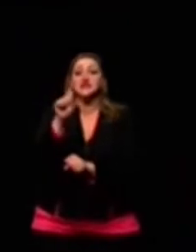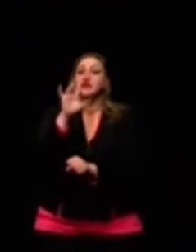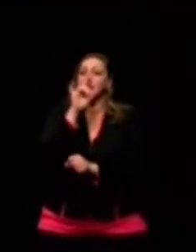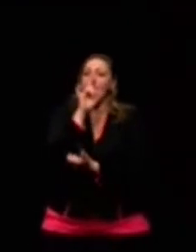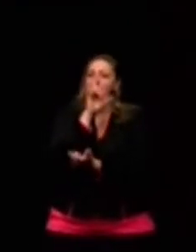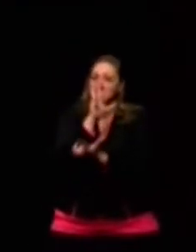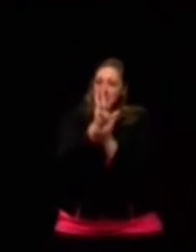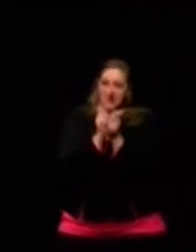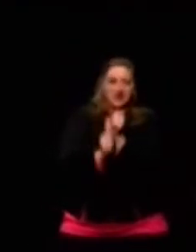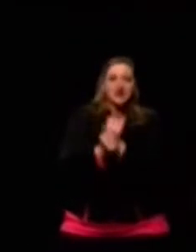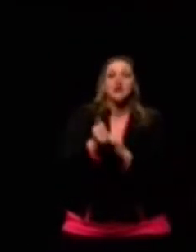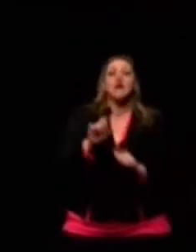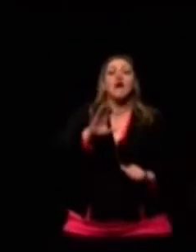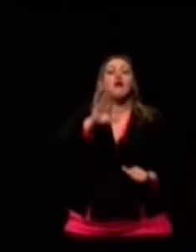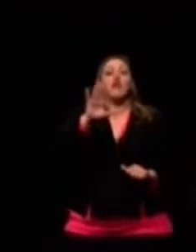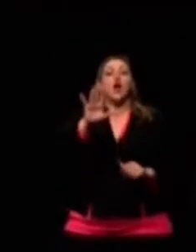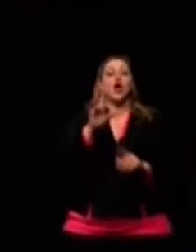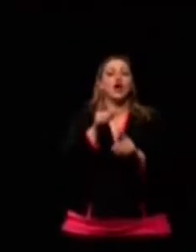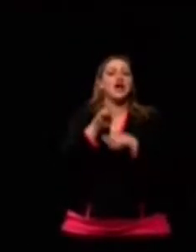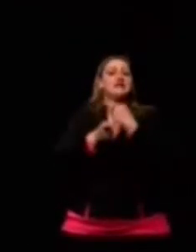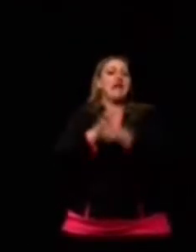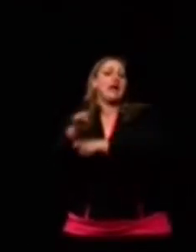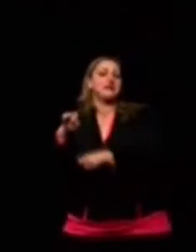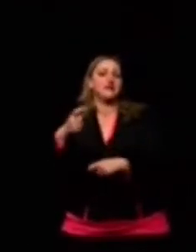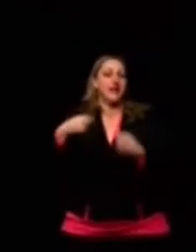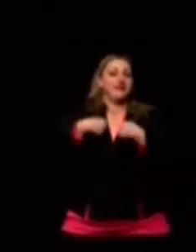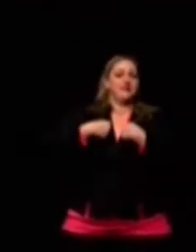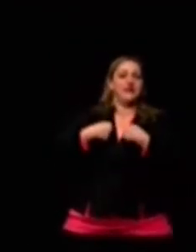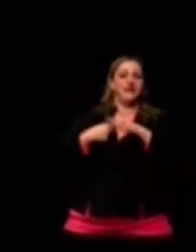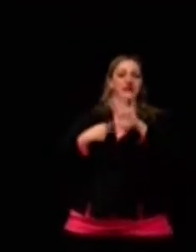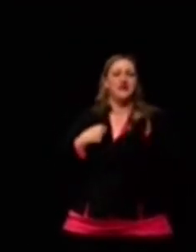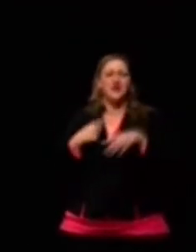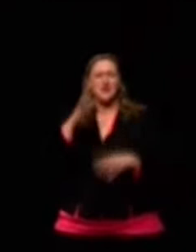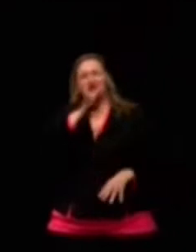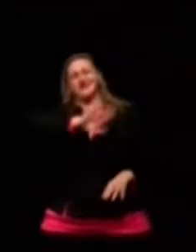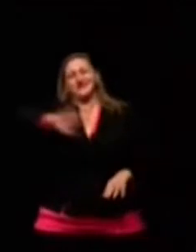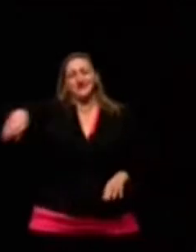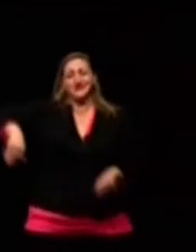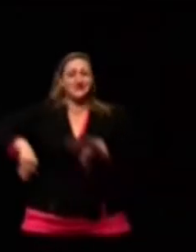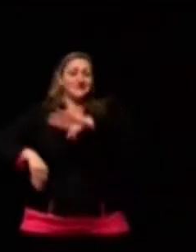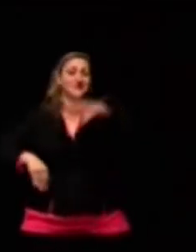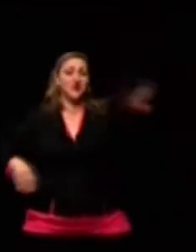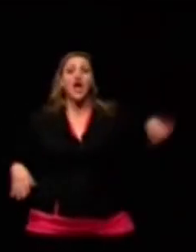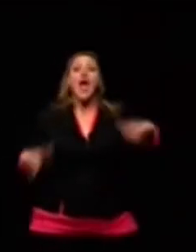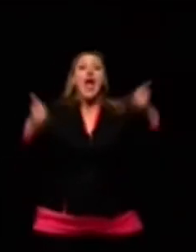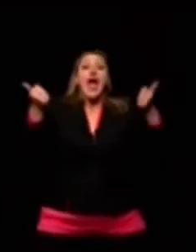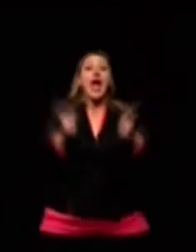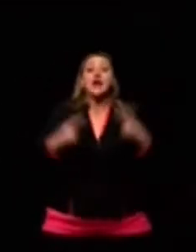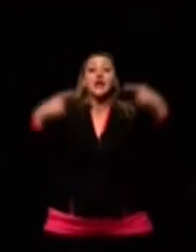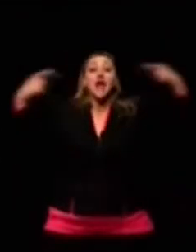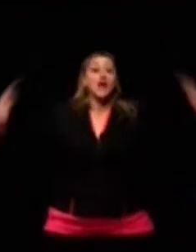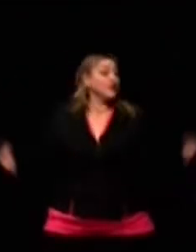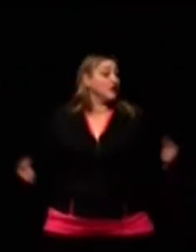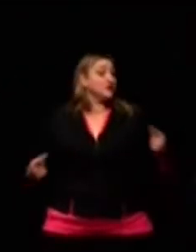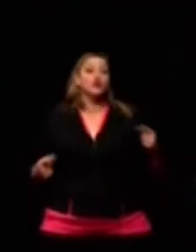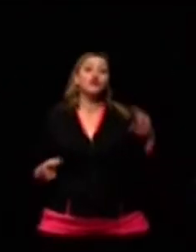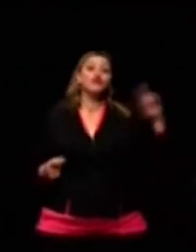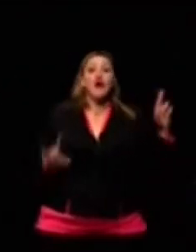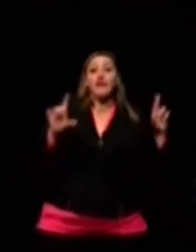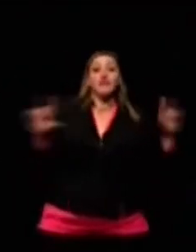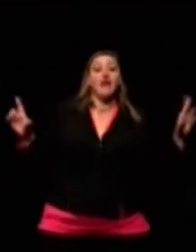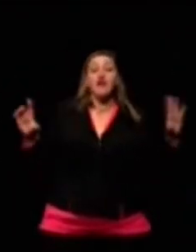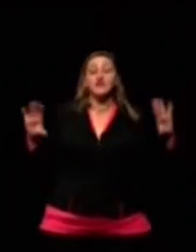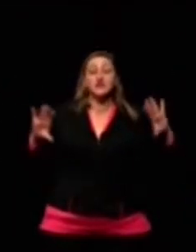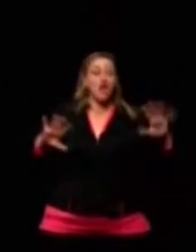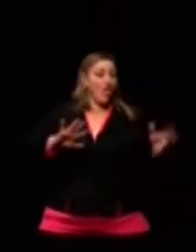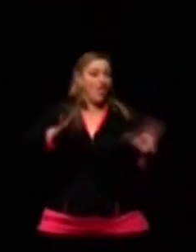attacks. But as I said, don't get distracted. Don't let the extremes of any or either side throw us off